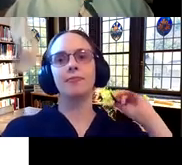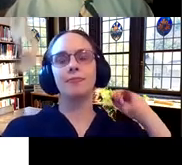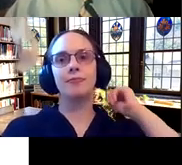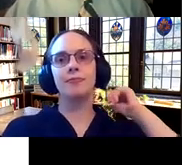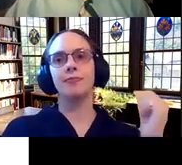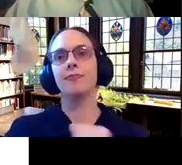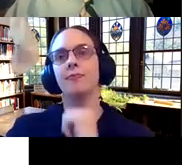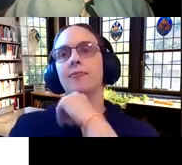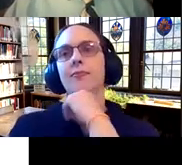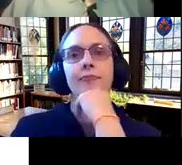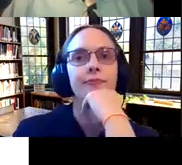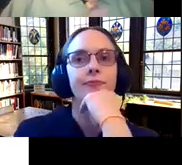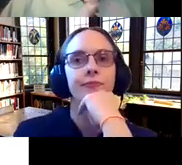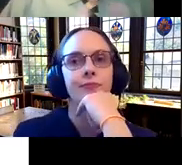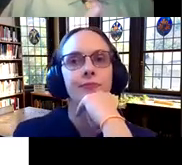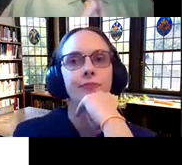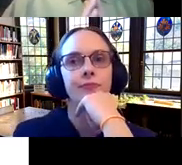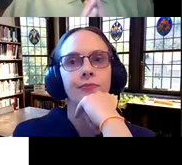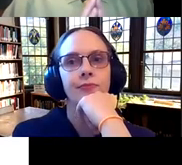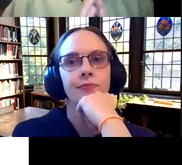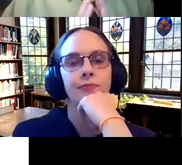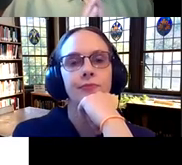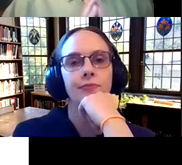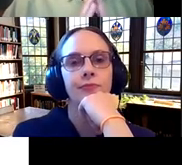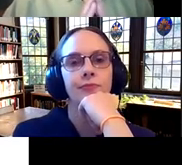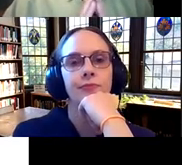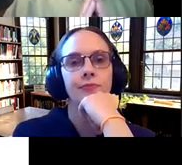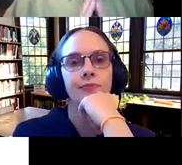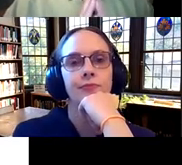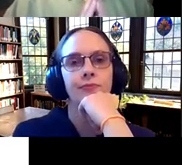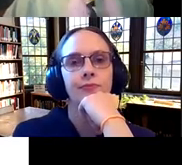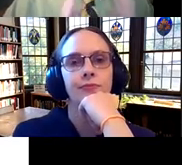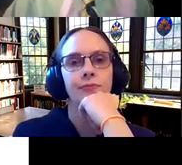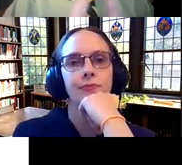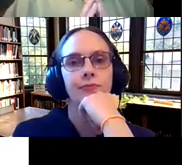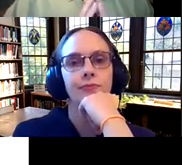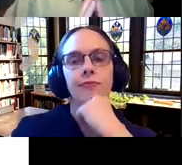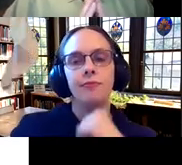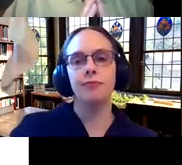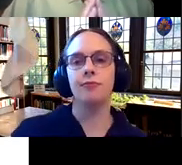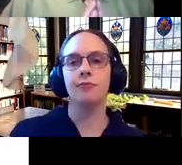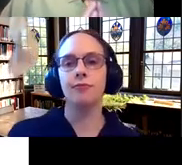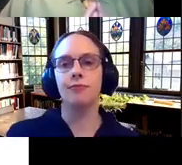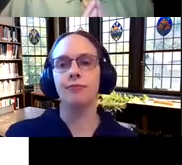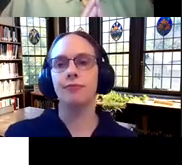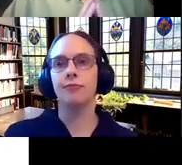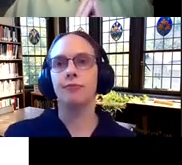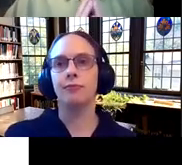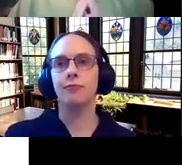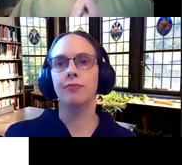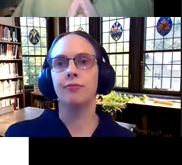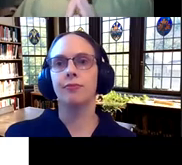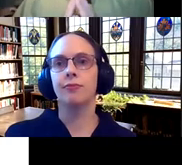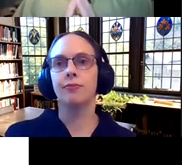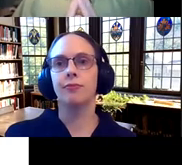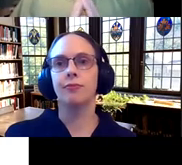and went to college in just unprecedented numbers. And many of them wanted what they saw as the real college life.